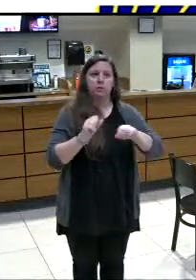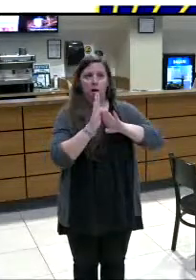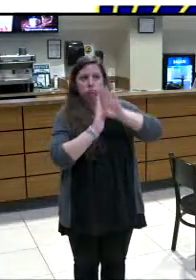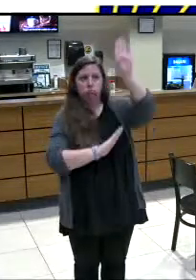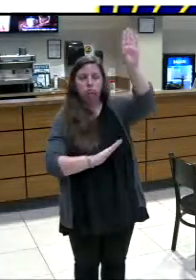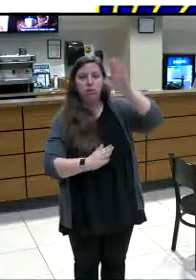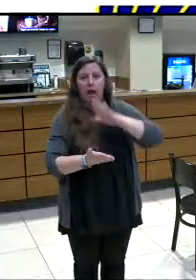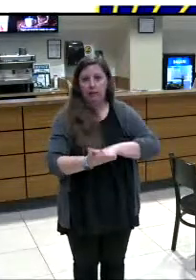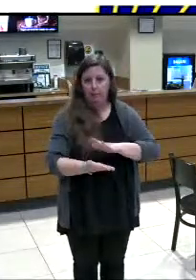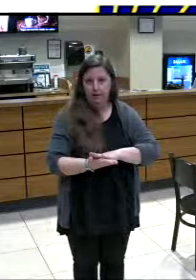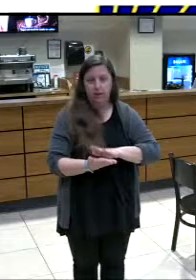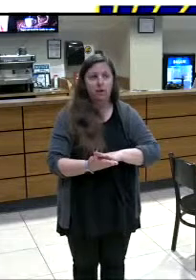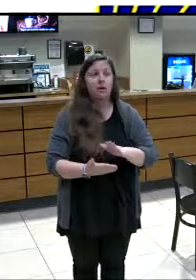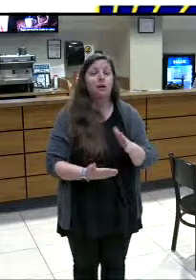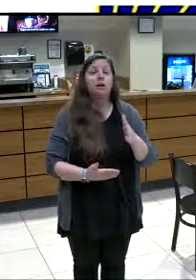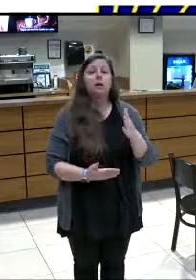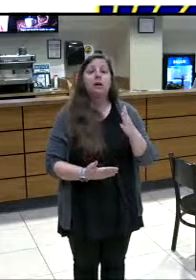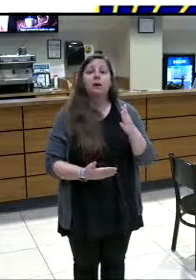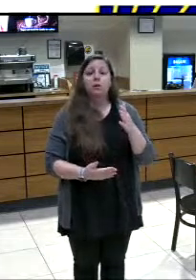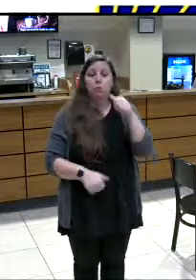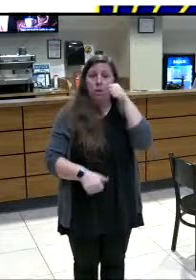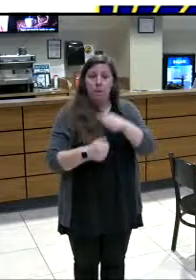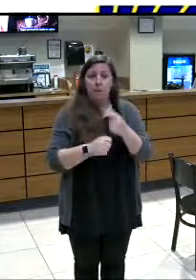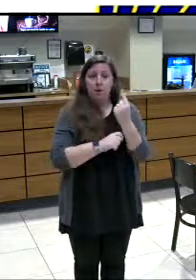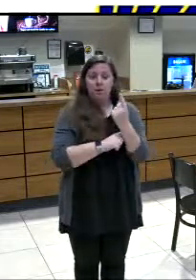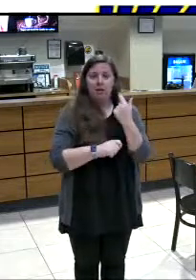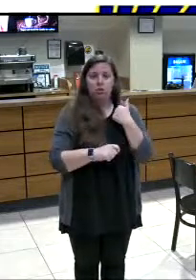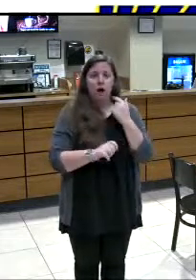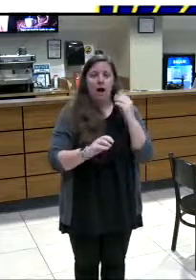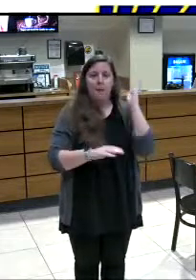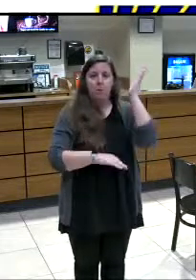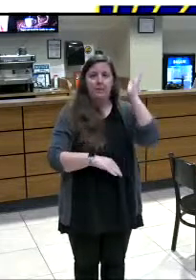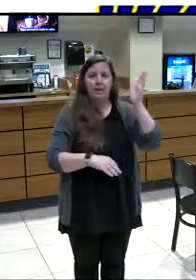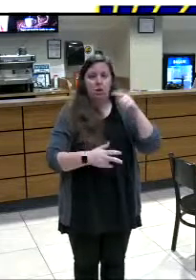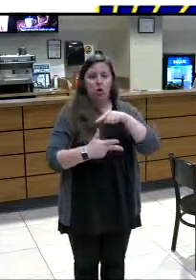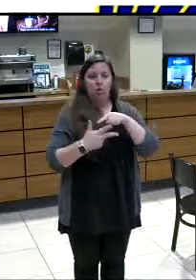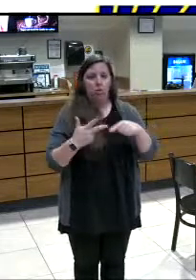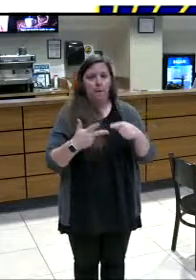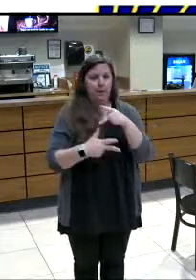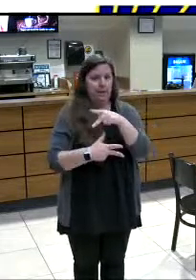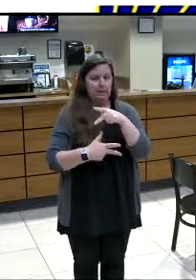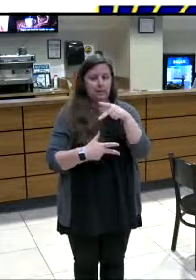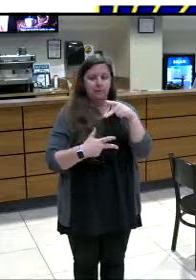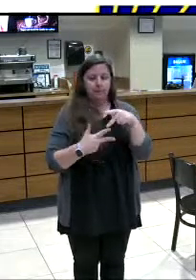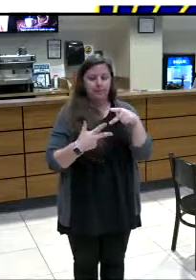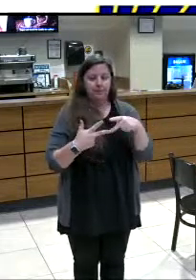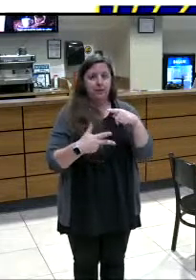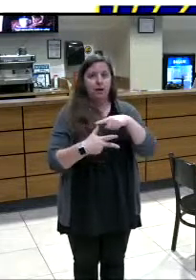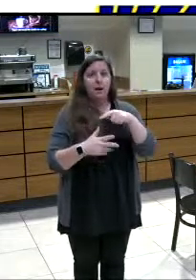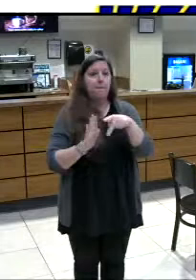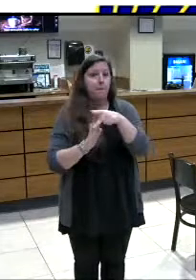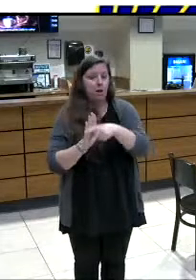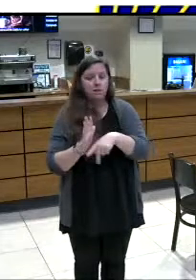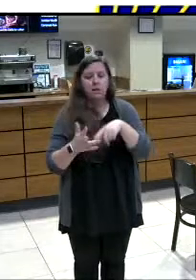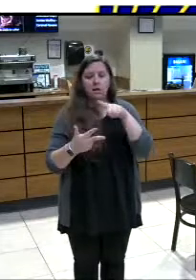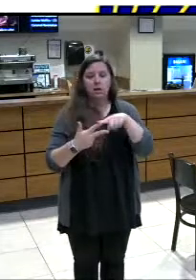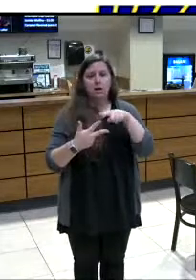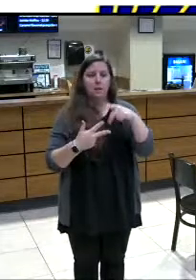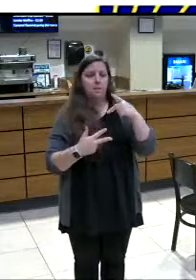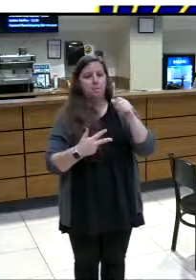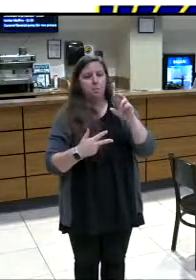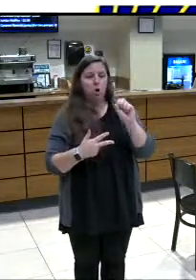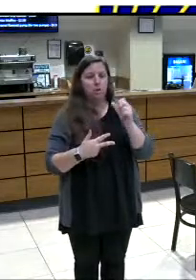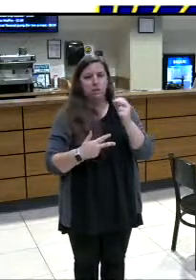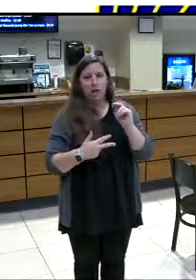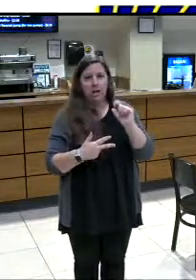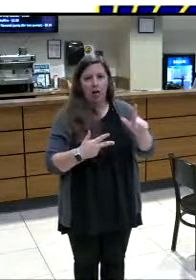last year I presented on the 3 Ps, policies, personnel, and programs. That's our overarching framework, which